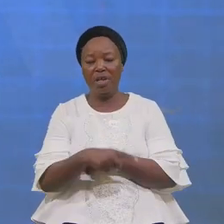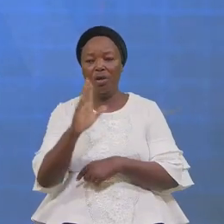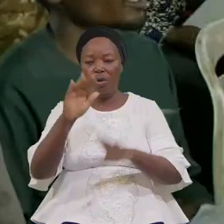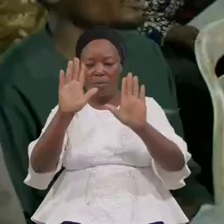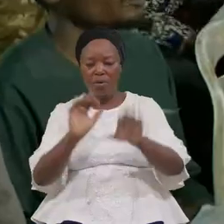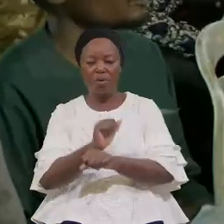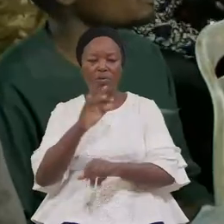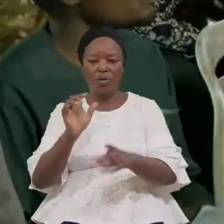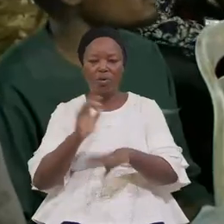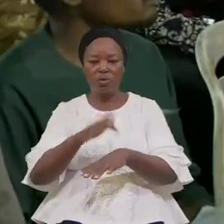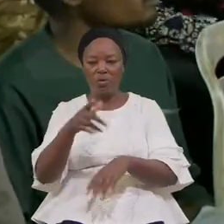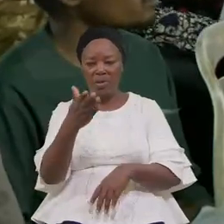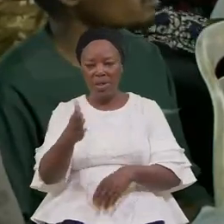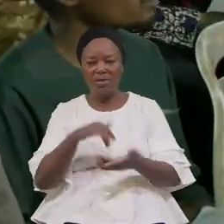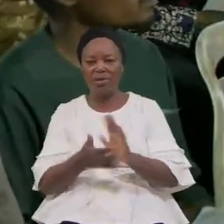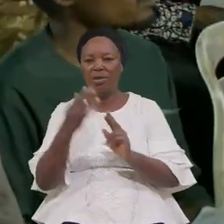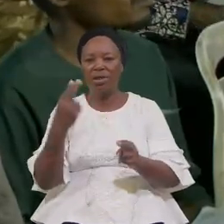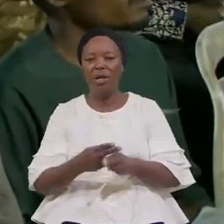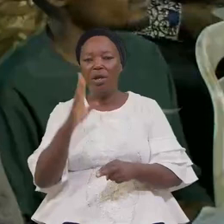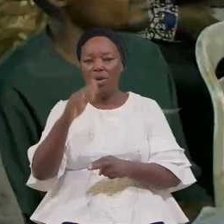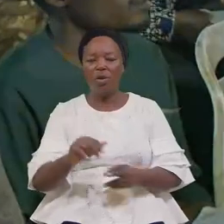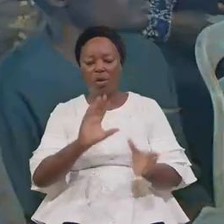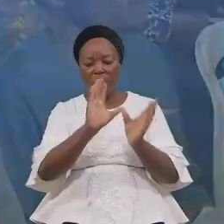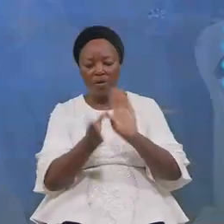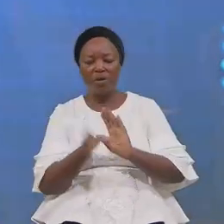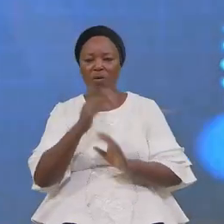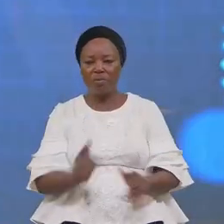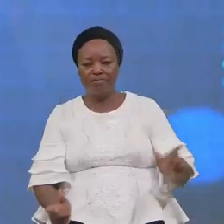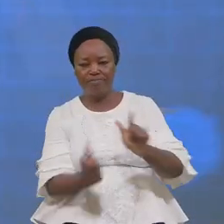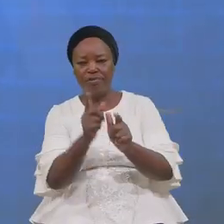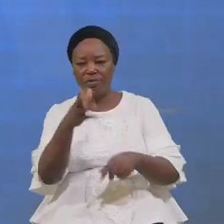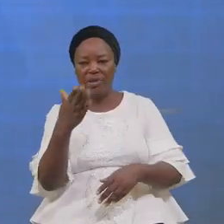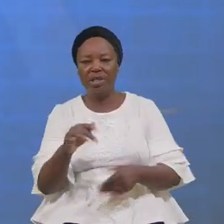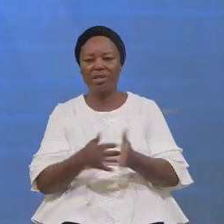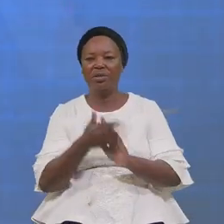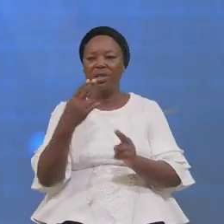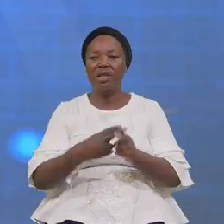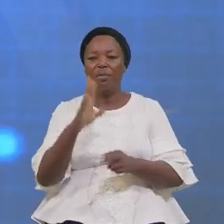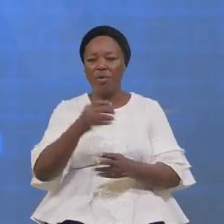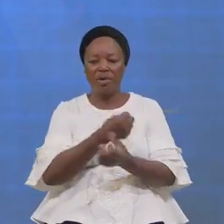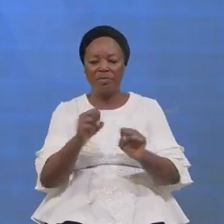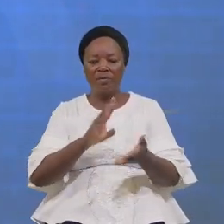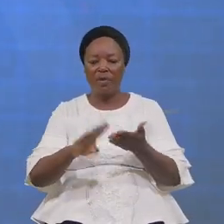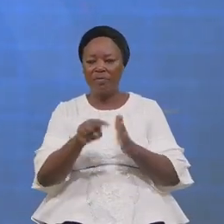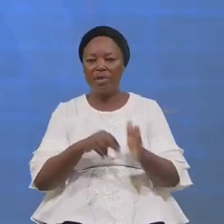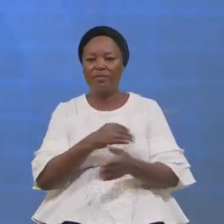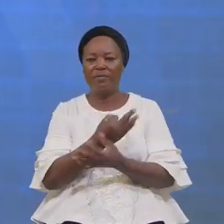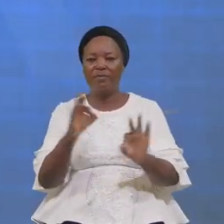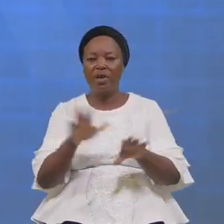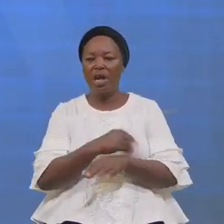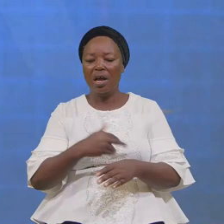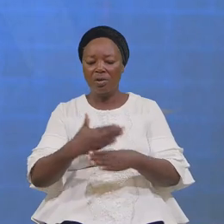there. Your conversion will reach you there. Your salvation, forgiveness, freedom, and